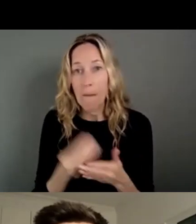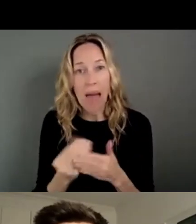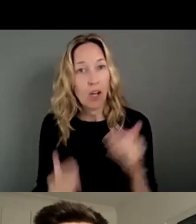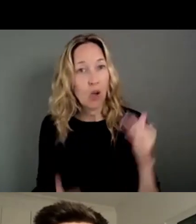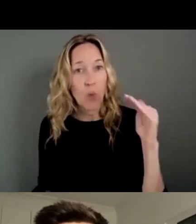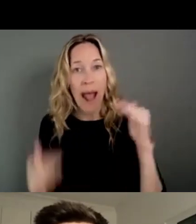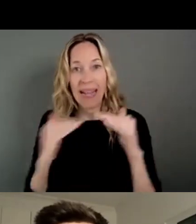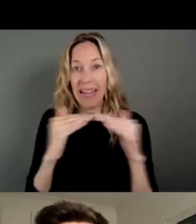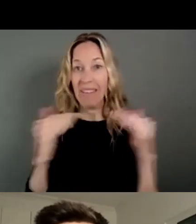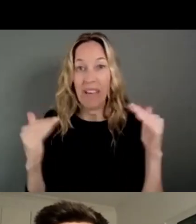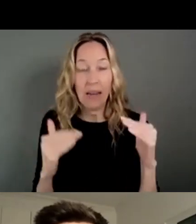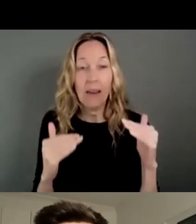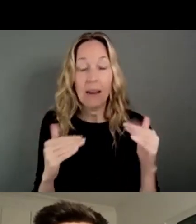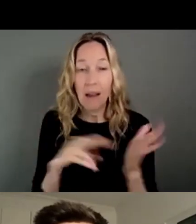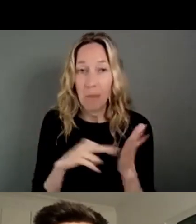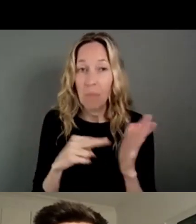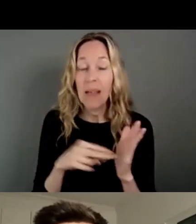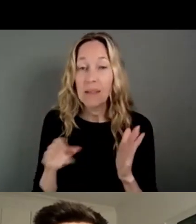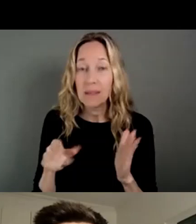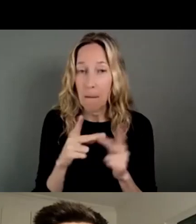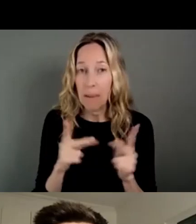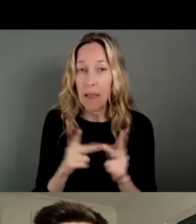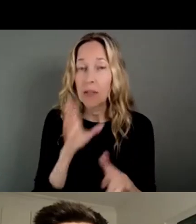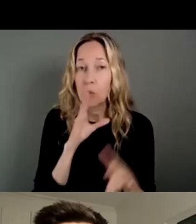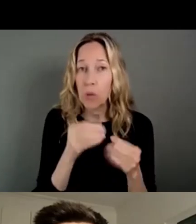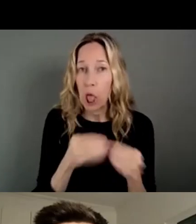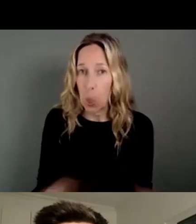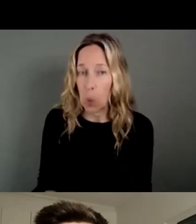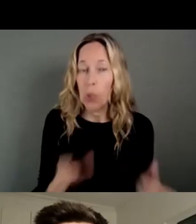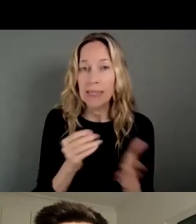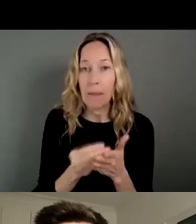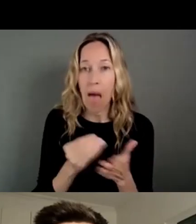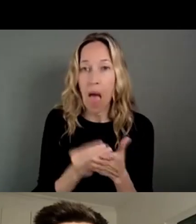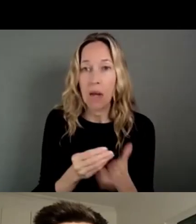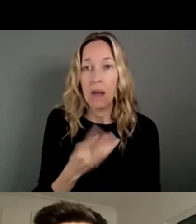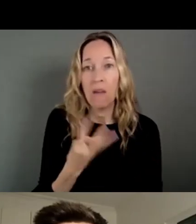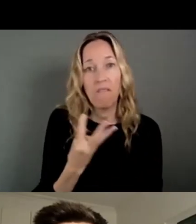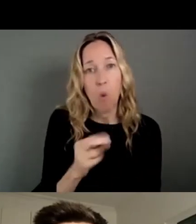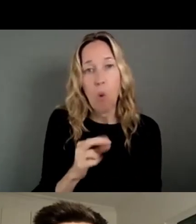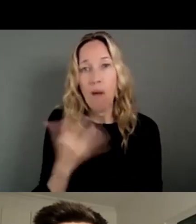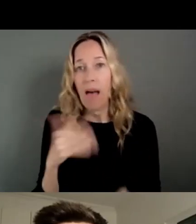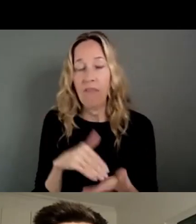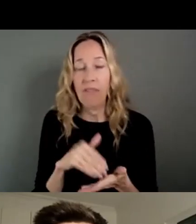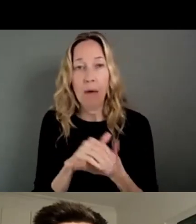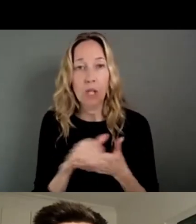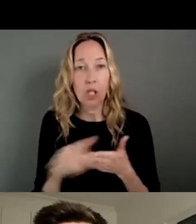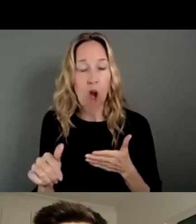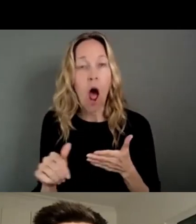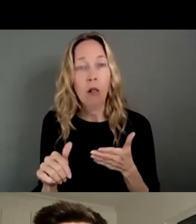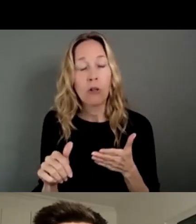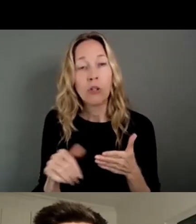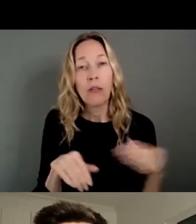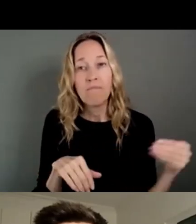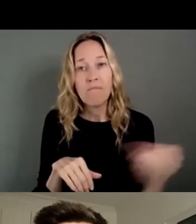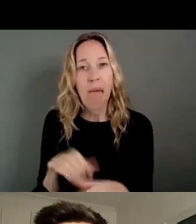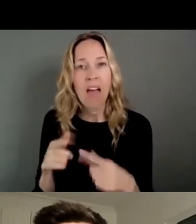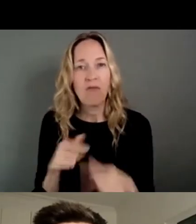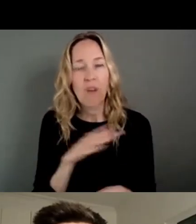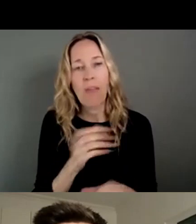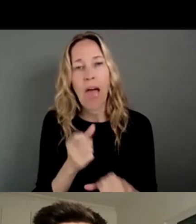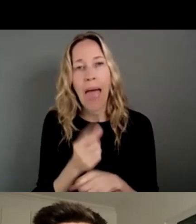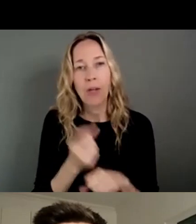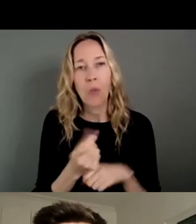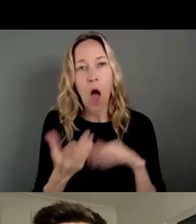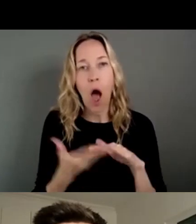know, maybe $400 or $500. That's coming out of their, you know, annual operating budget, and they can give you a guarantee. And even